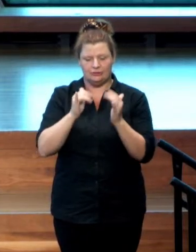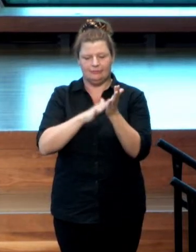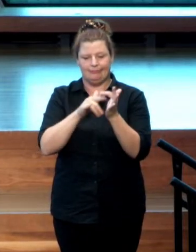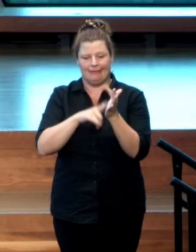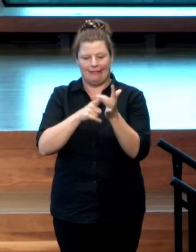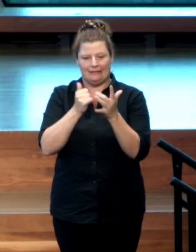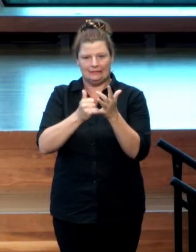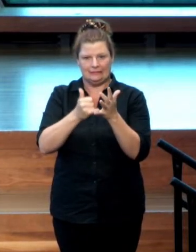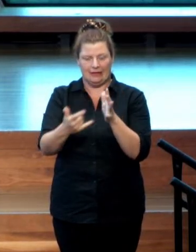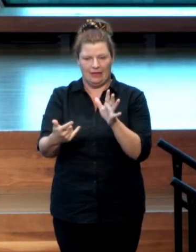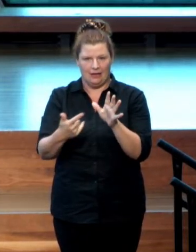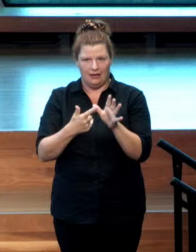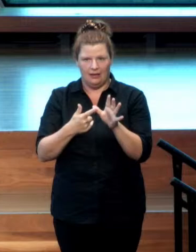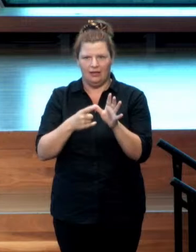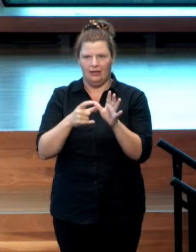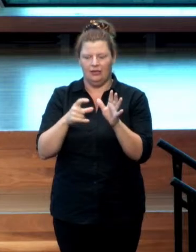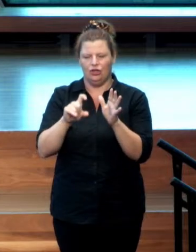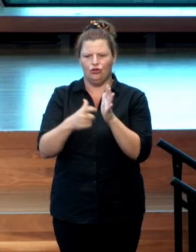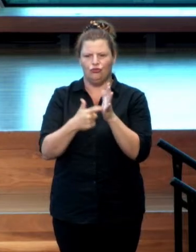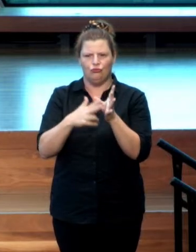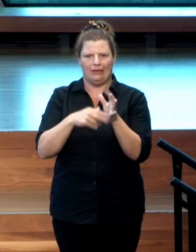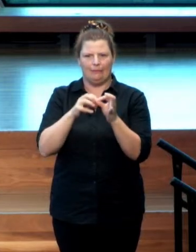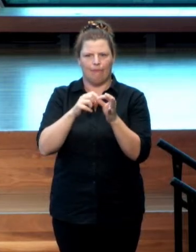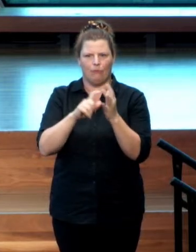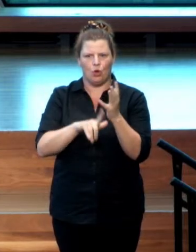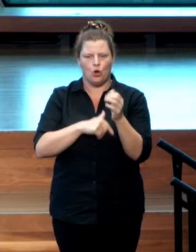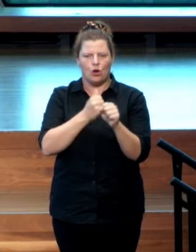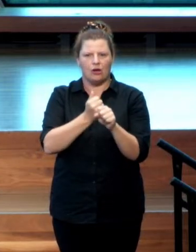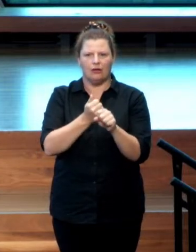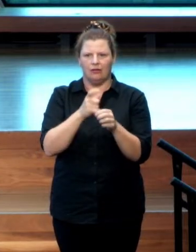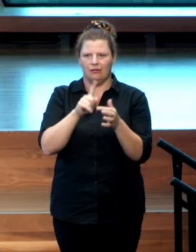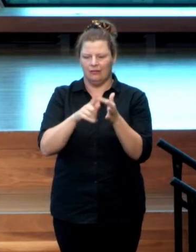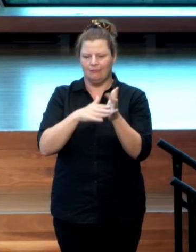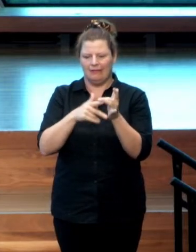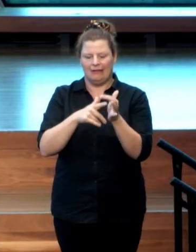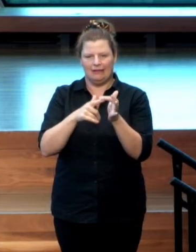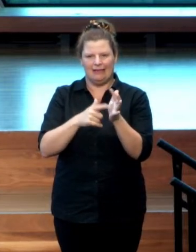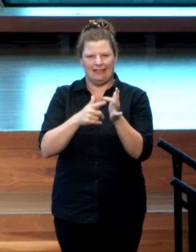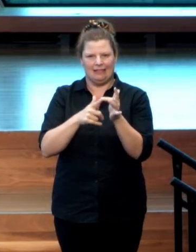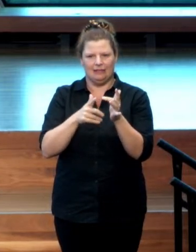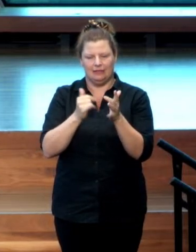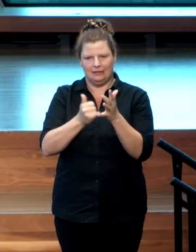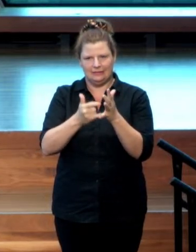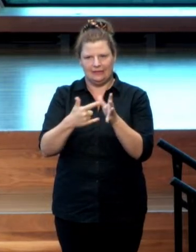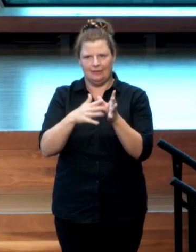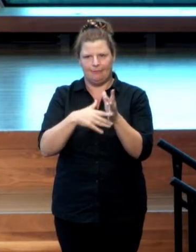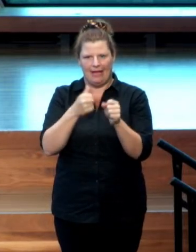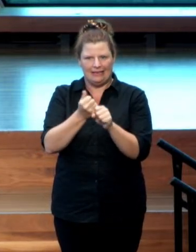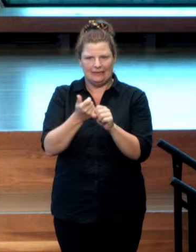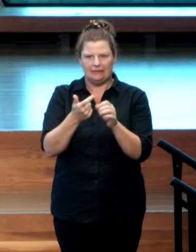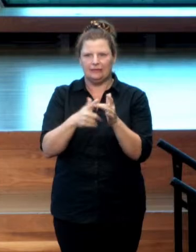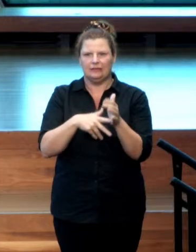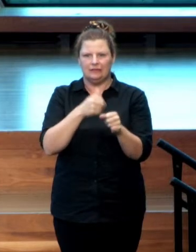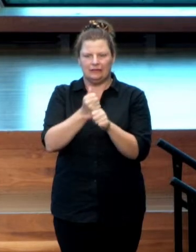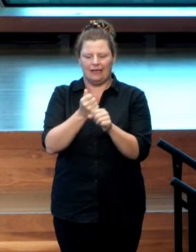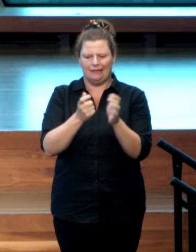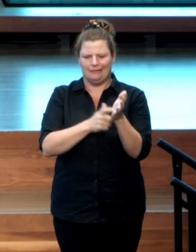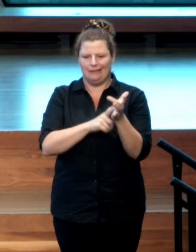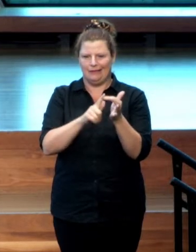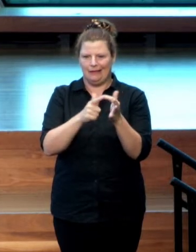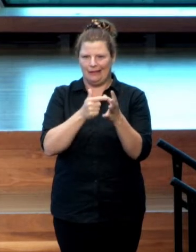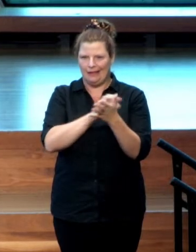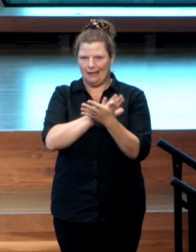Cranenberg, Melissa Manning, Jean Smith, and the convener, Leah Jing. The